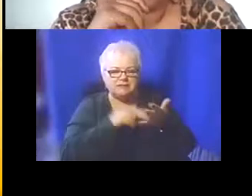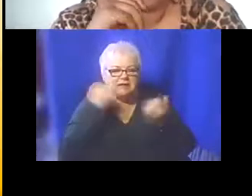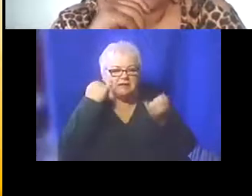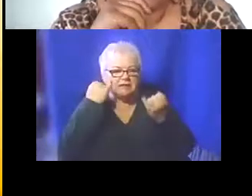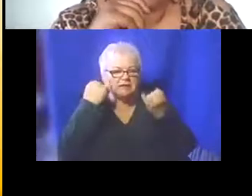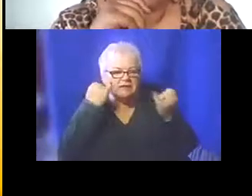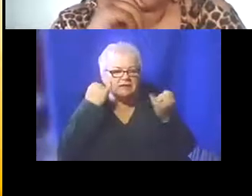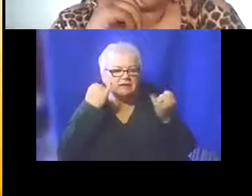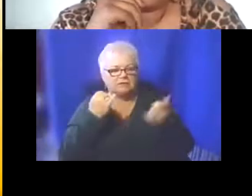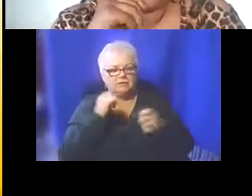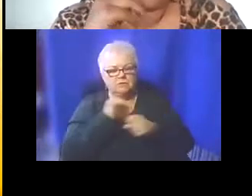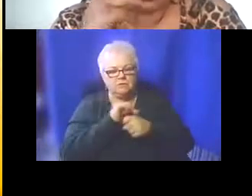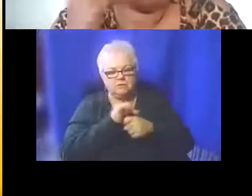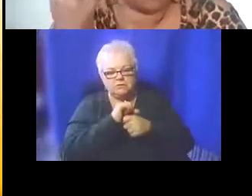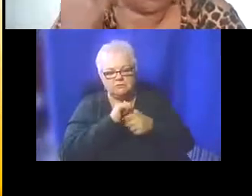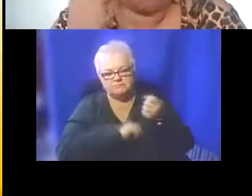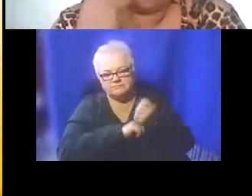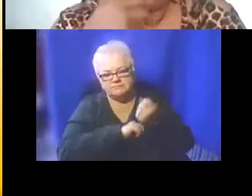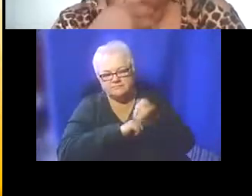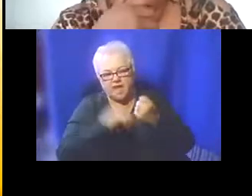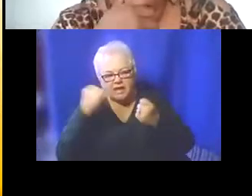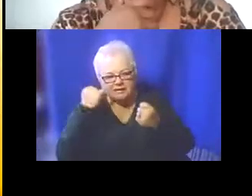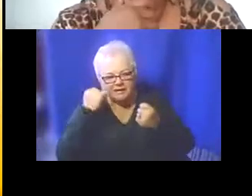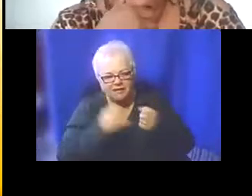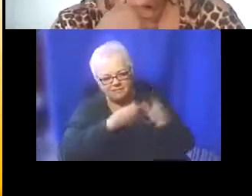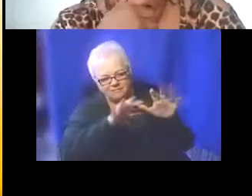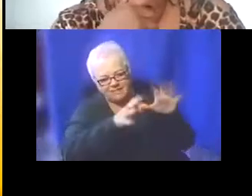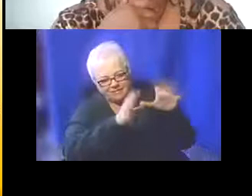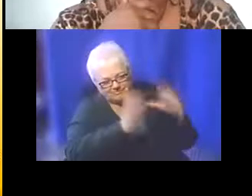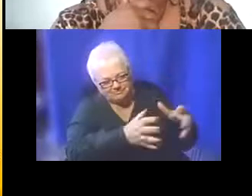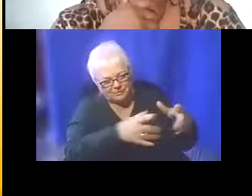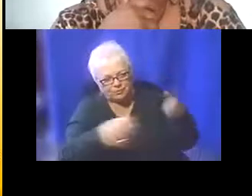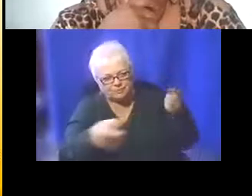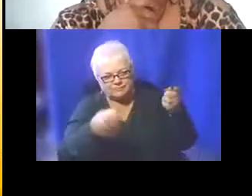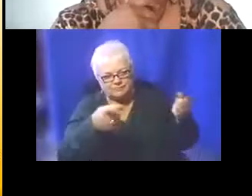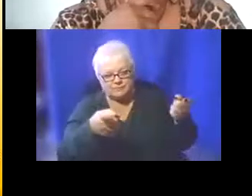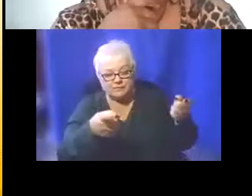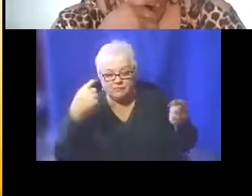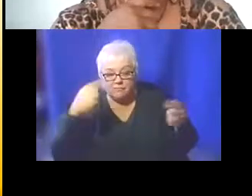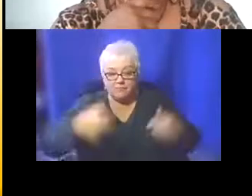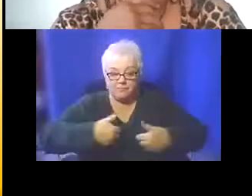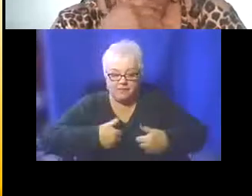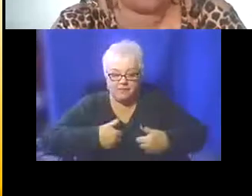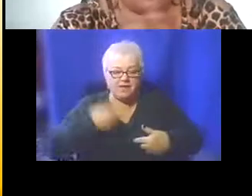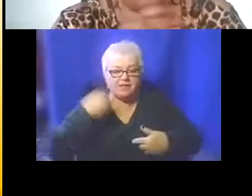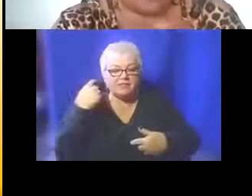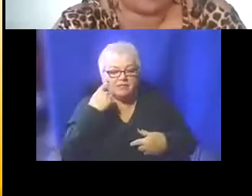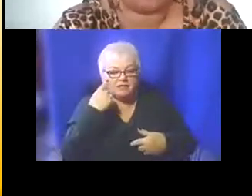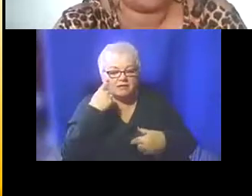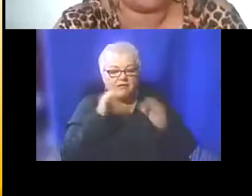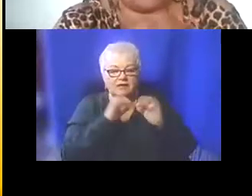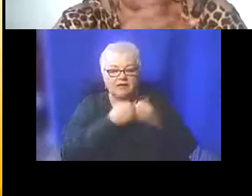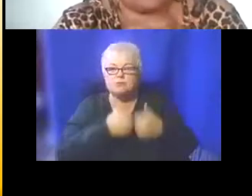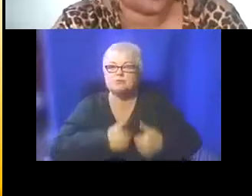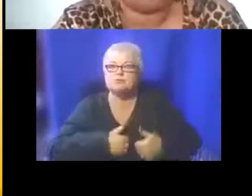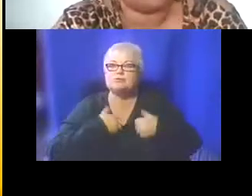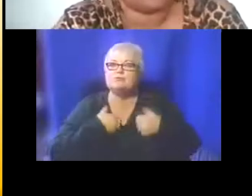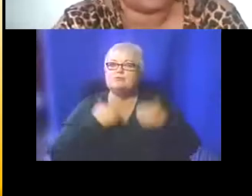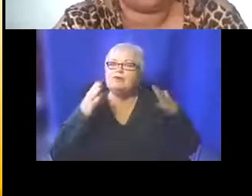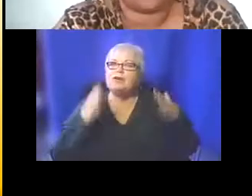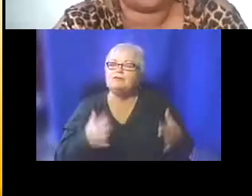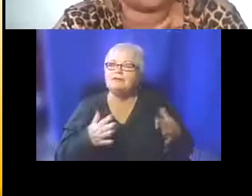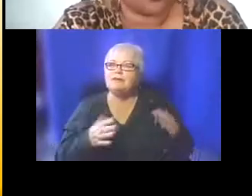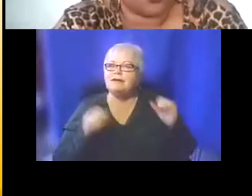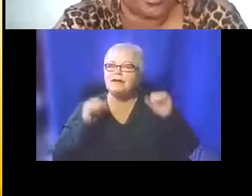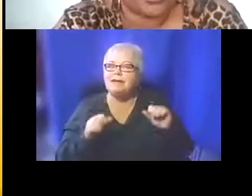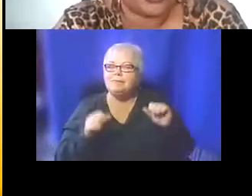and works to elevate the ideas of that dominant group. And so for me, when I think about how survivors are even able to